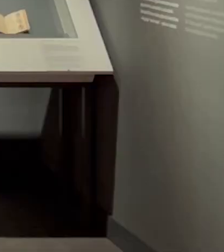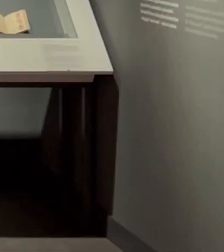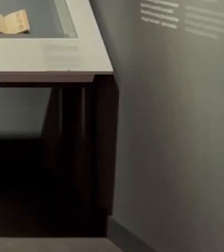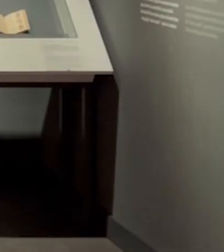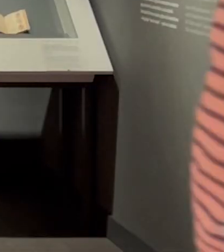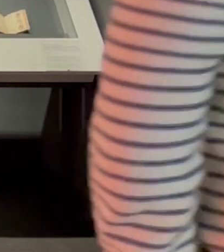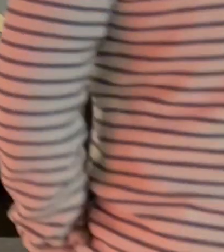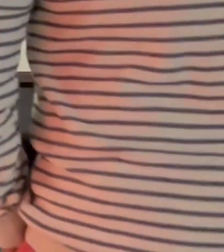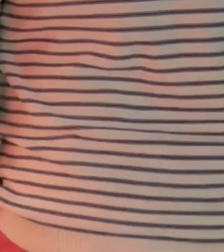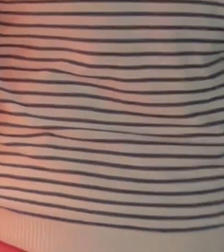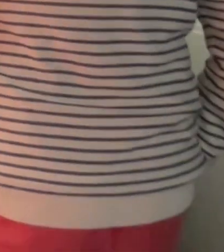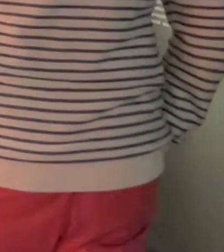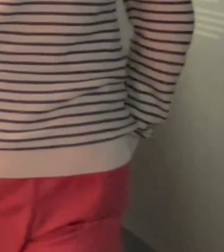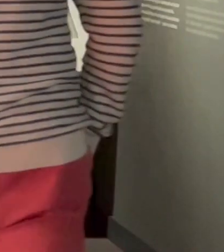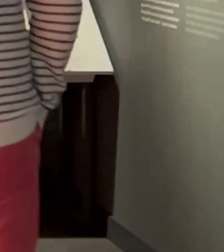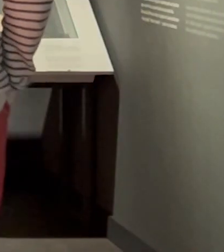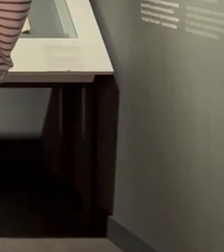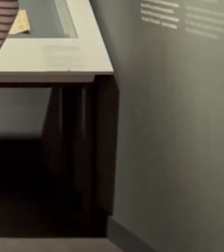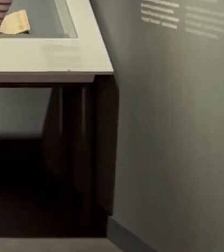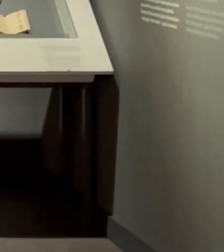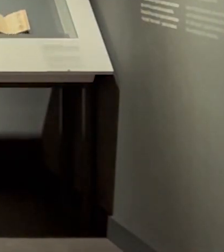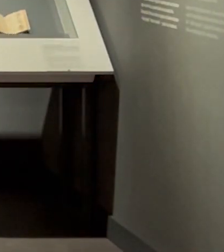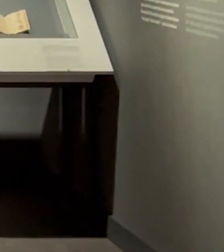Thank you